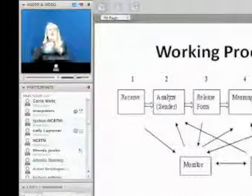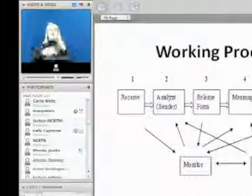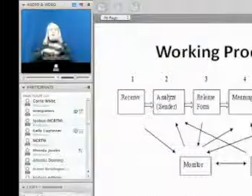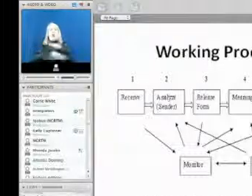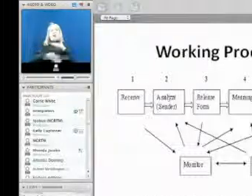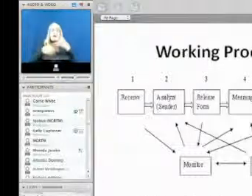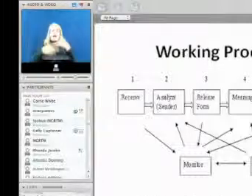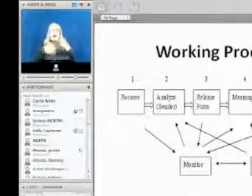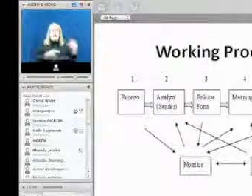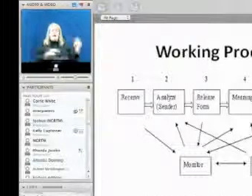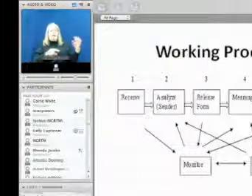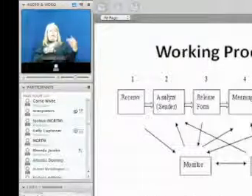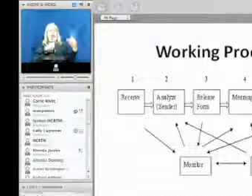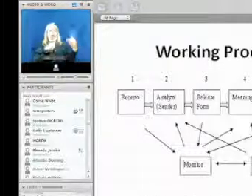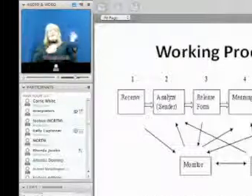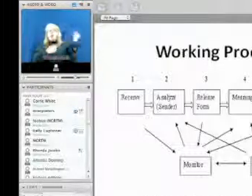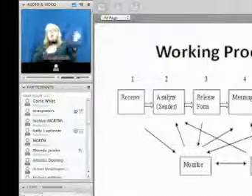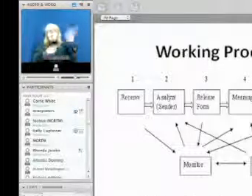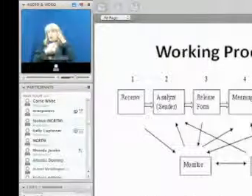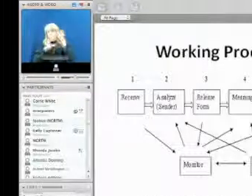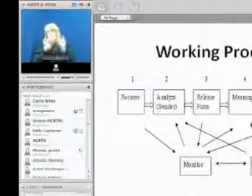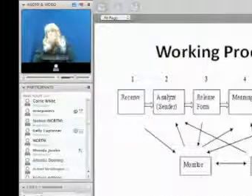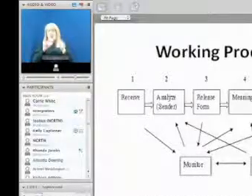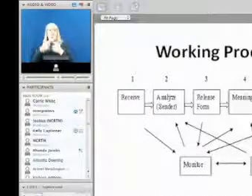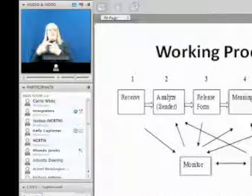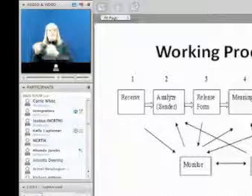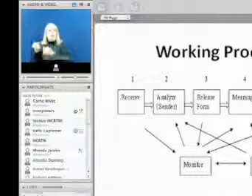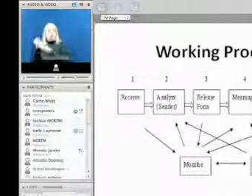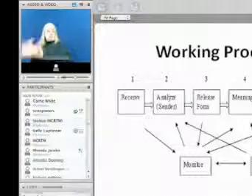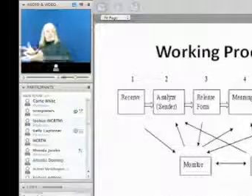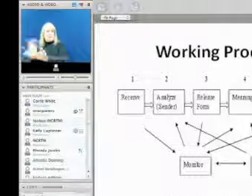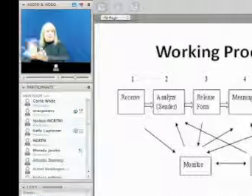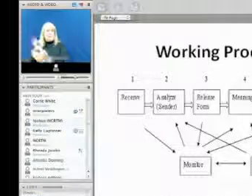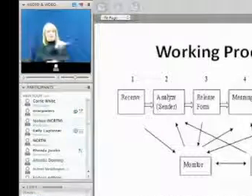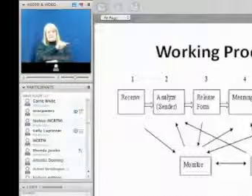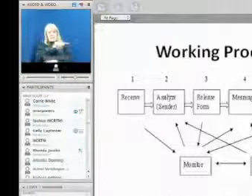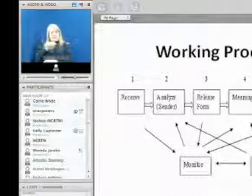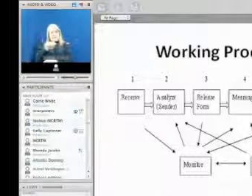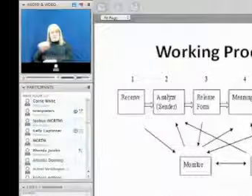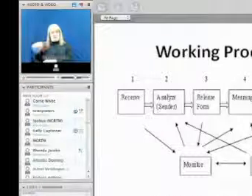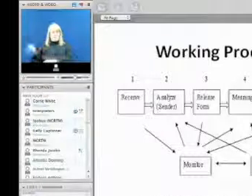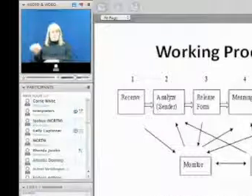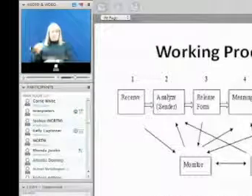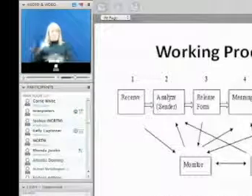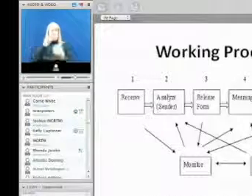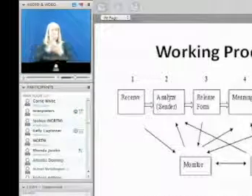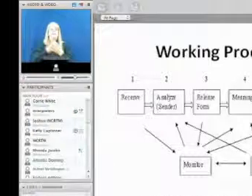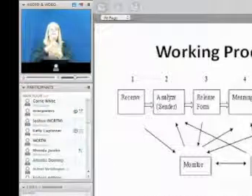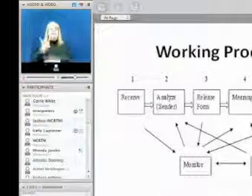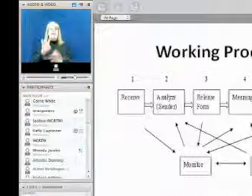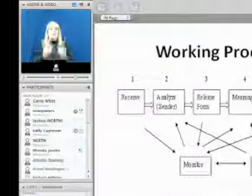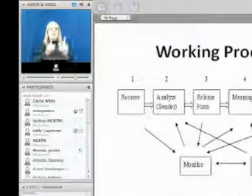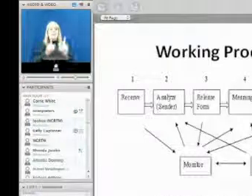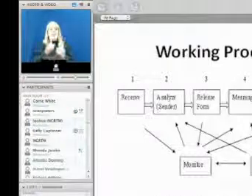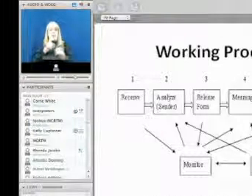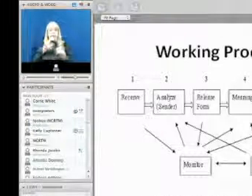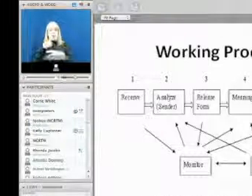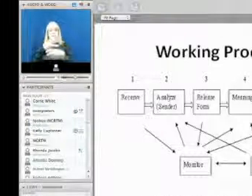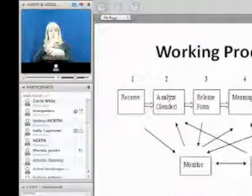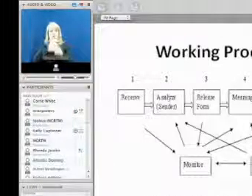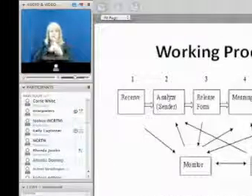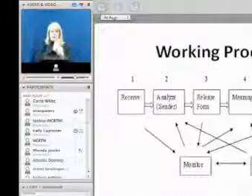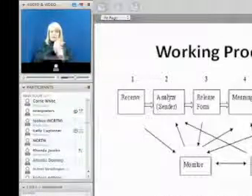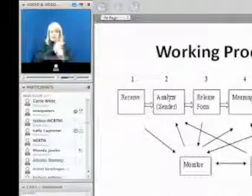until the time it goes back out. So just reading across here, the 7 boxes are receive,